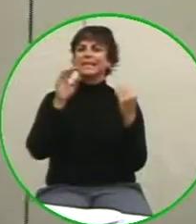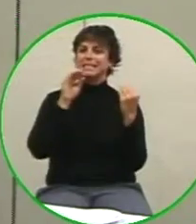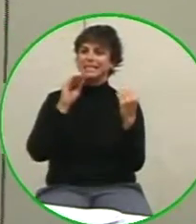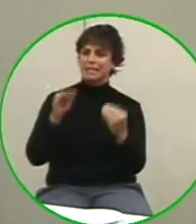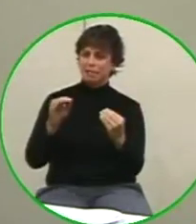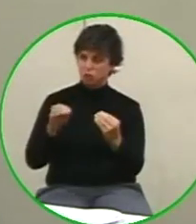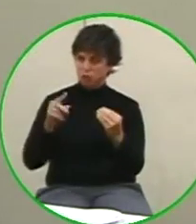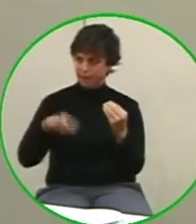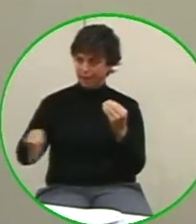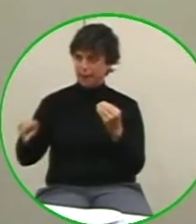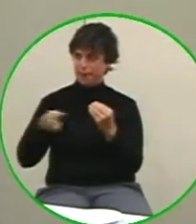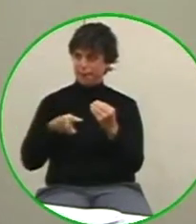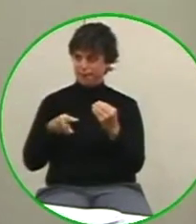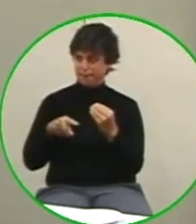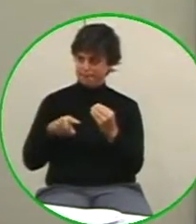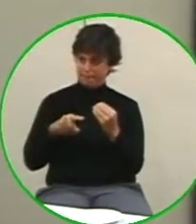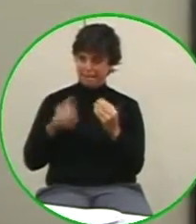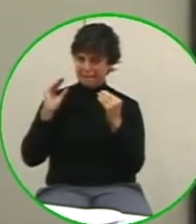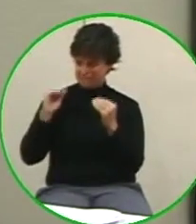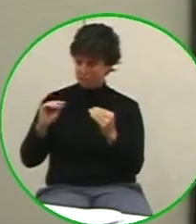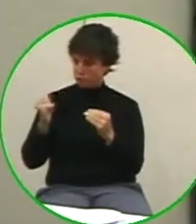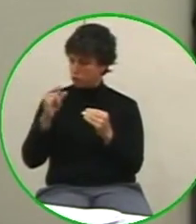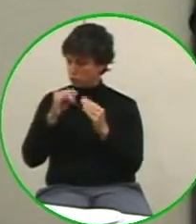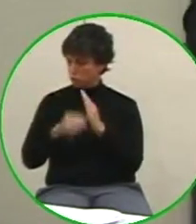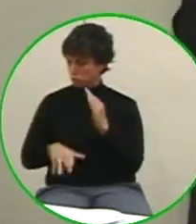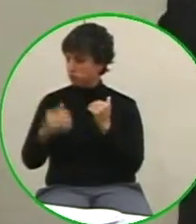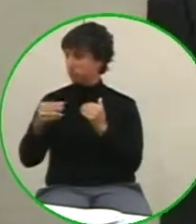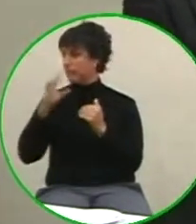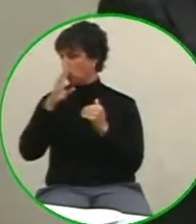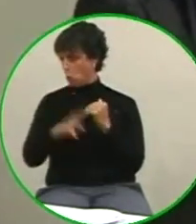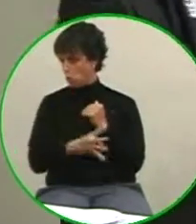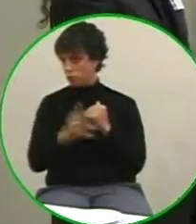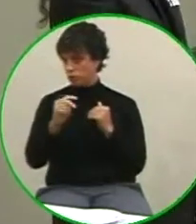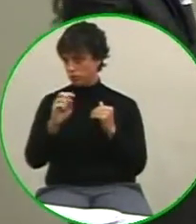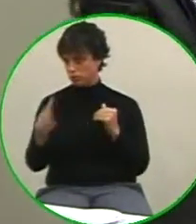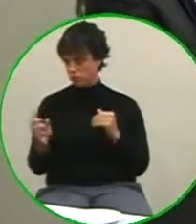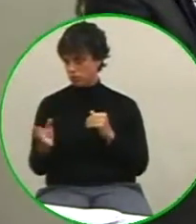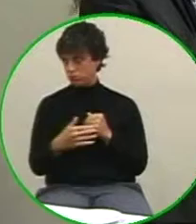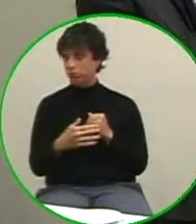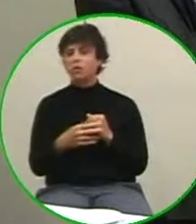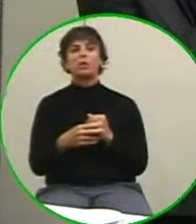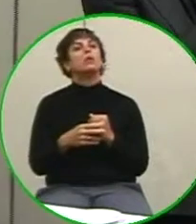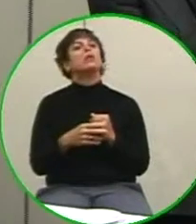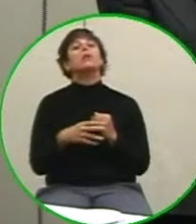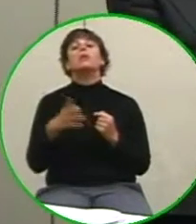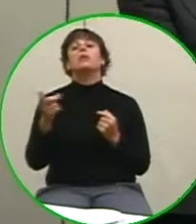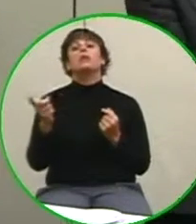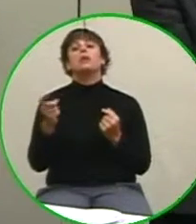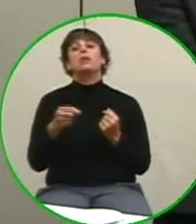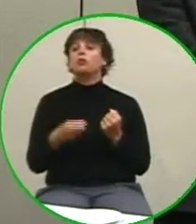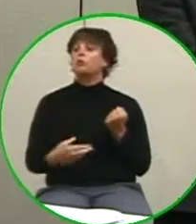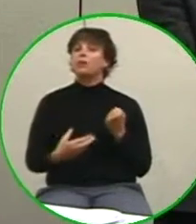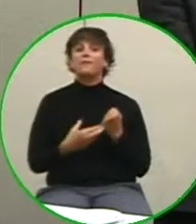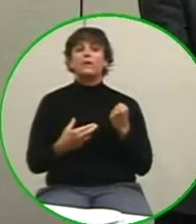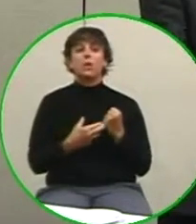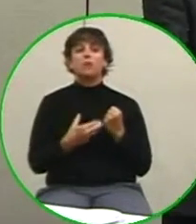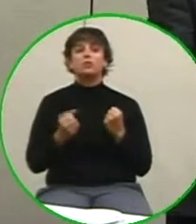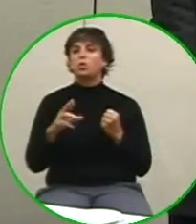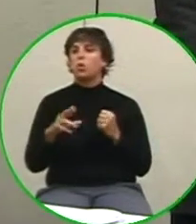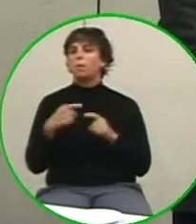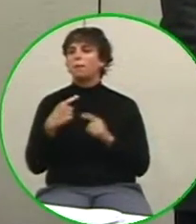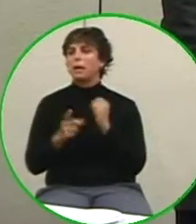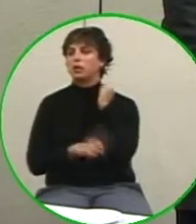Teaching the other students to ignore. Was this a reinforcer or